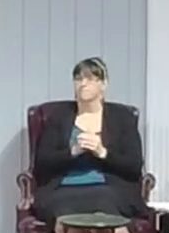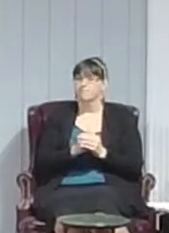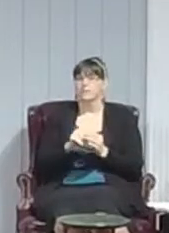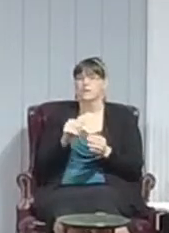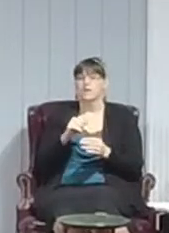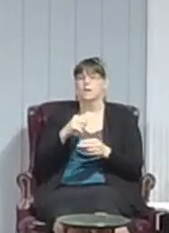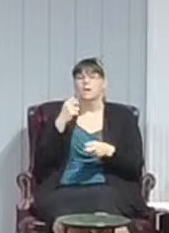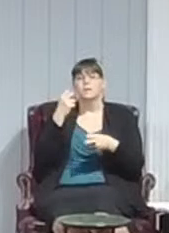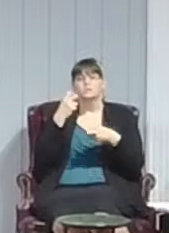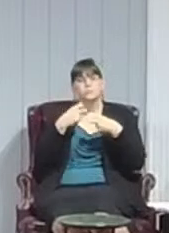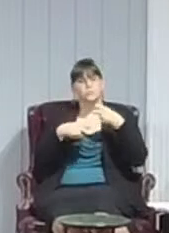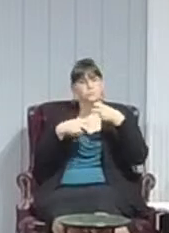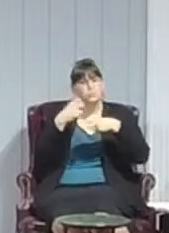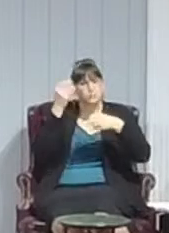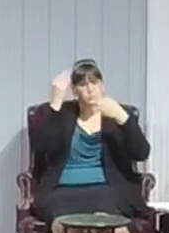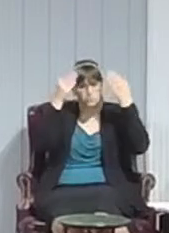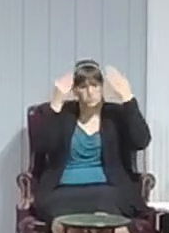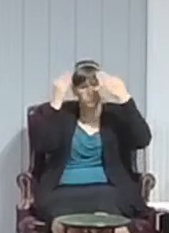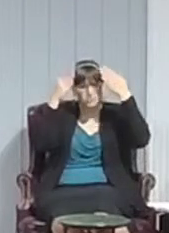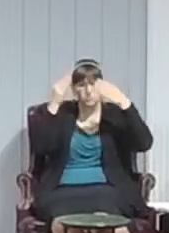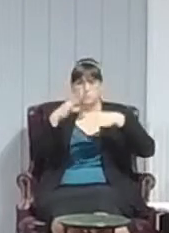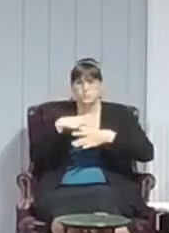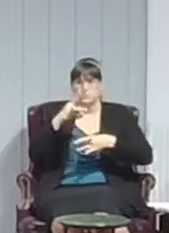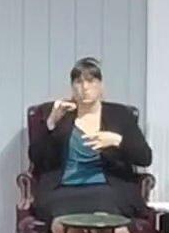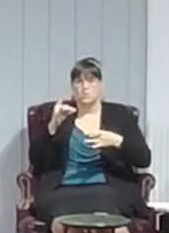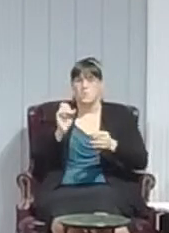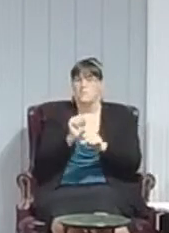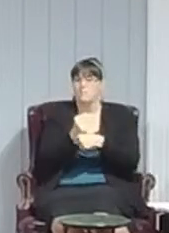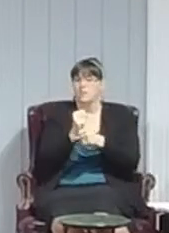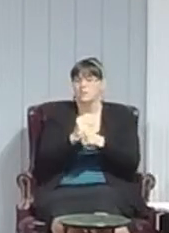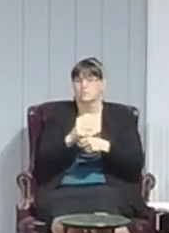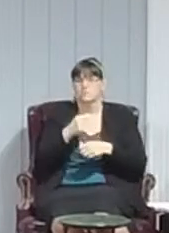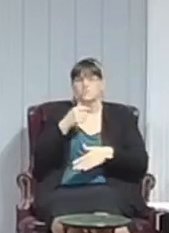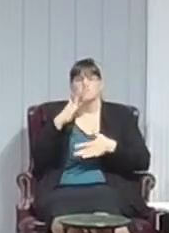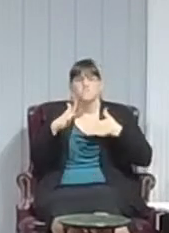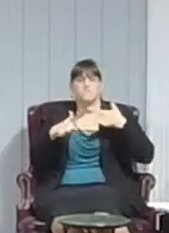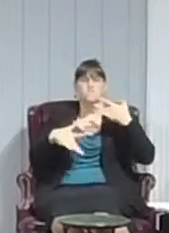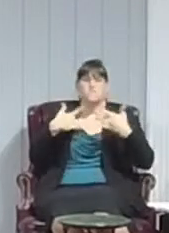a troubled soul makes for fervent prayer.